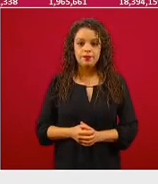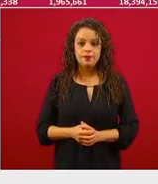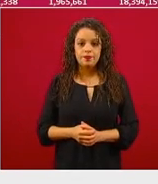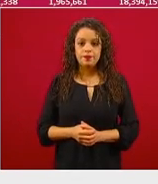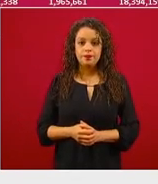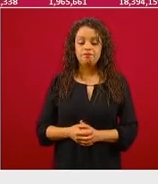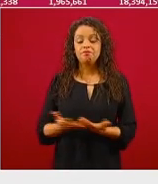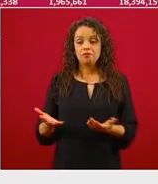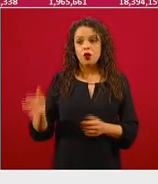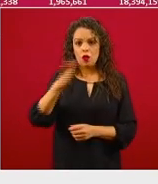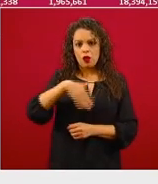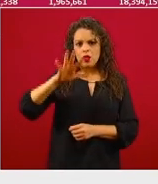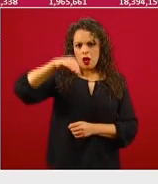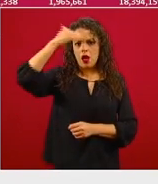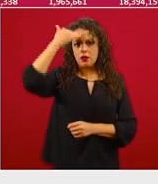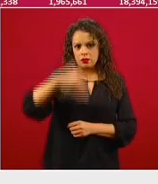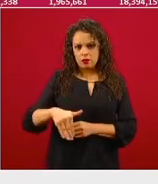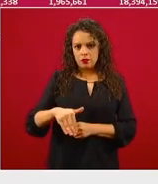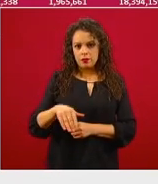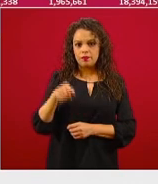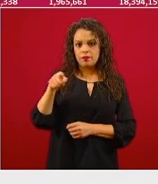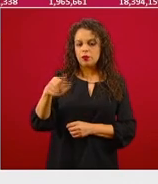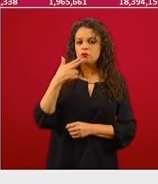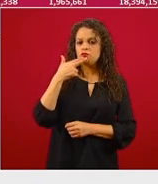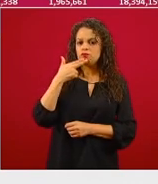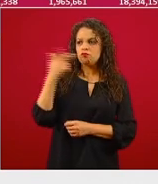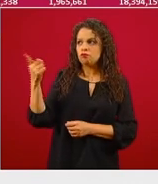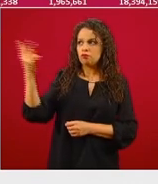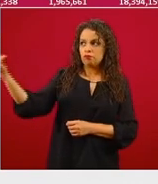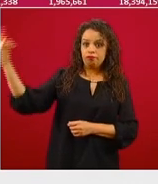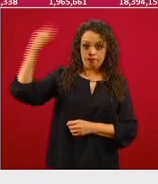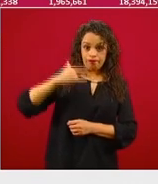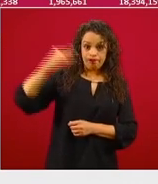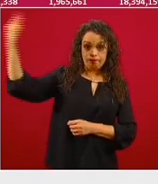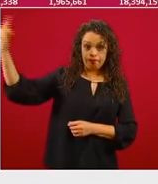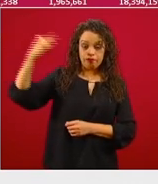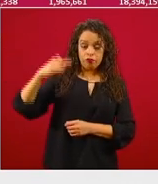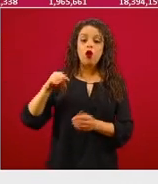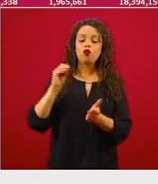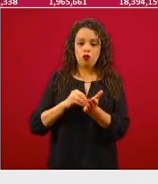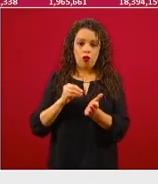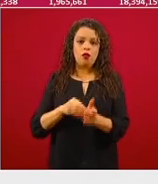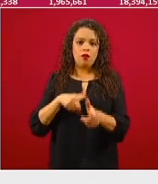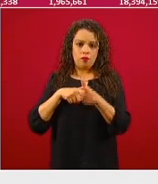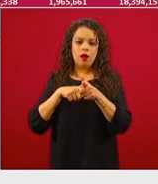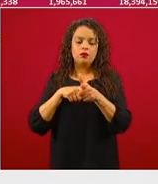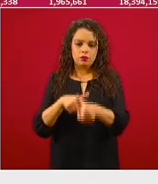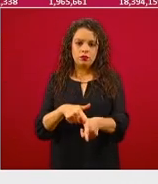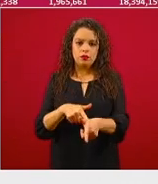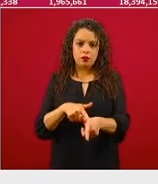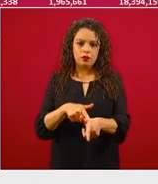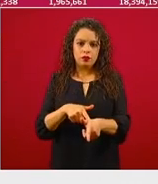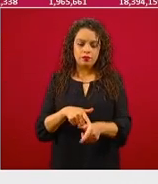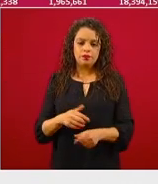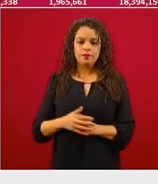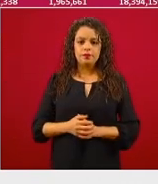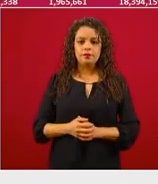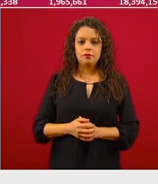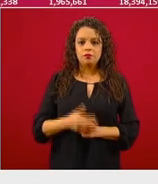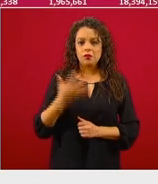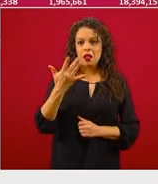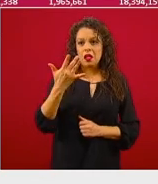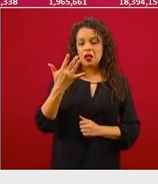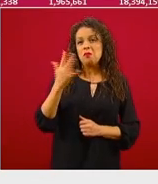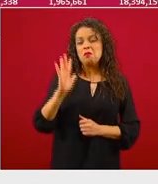Up to today, we know that these flights are going to continue. We want them to continue, but we've only